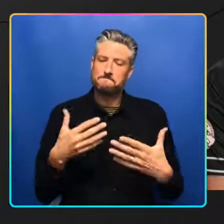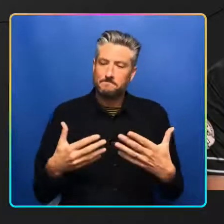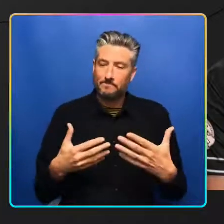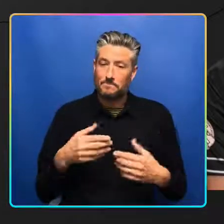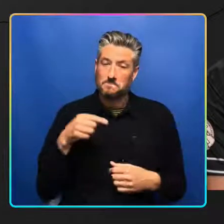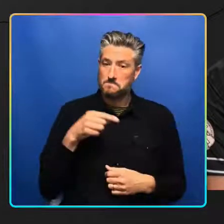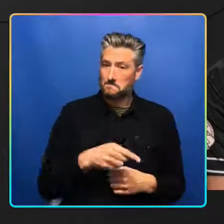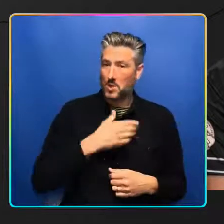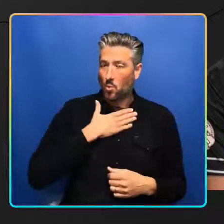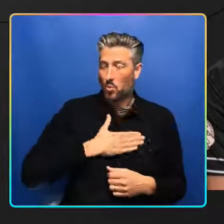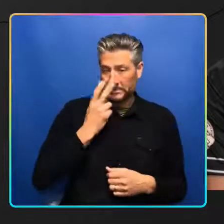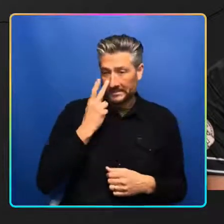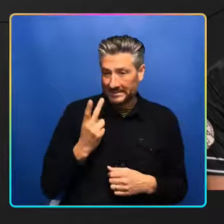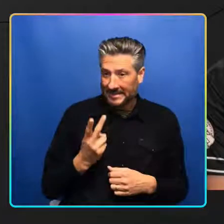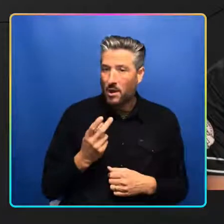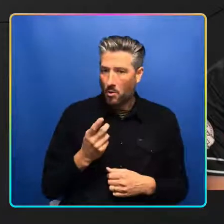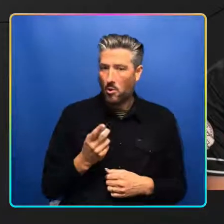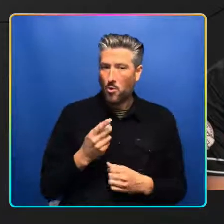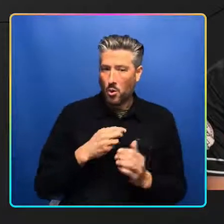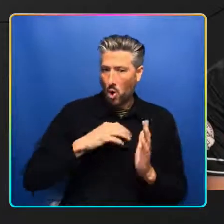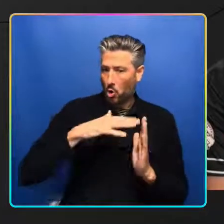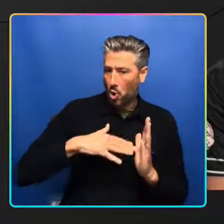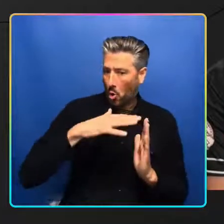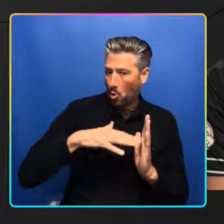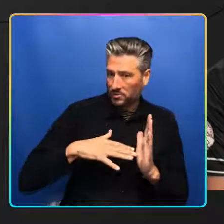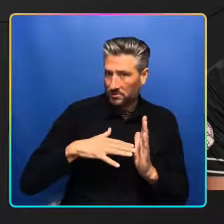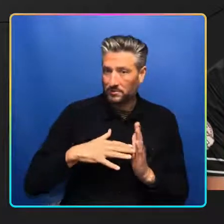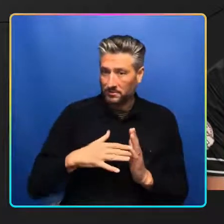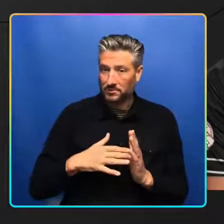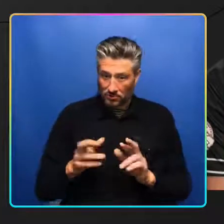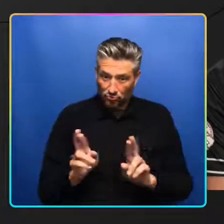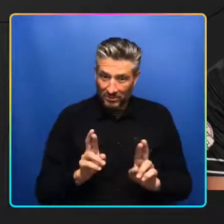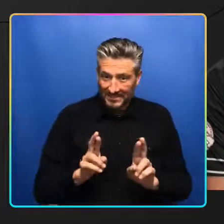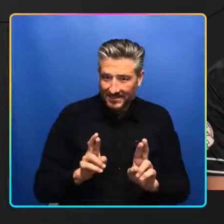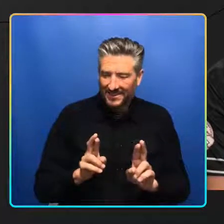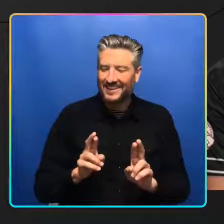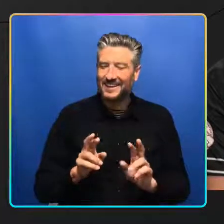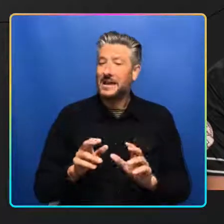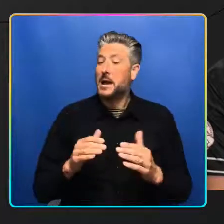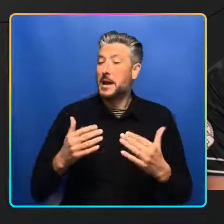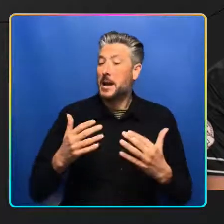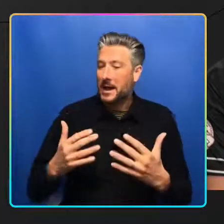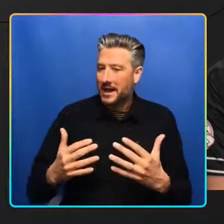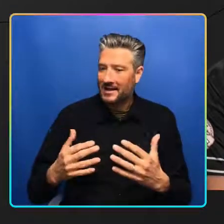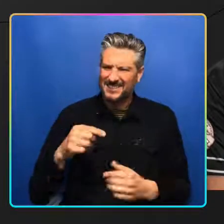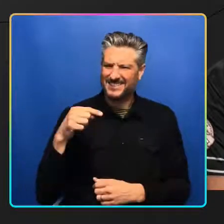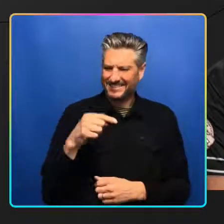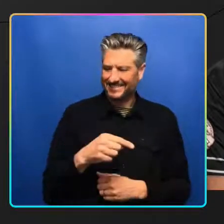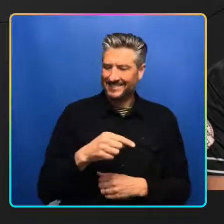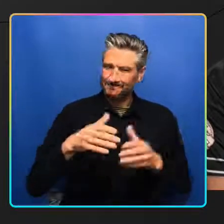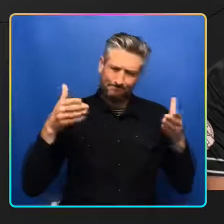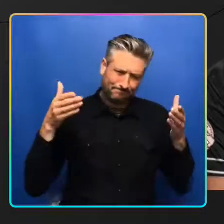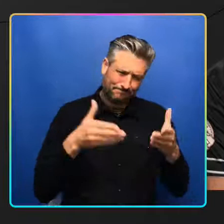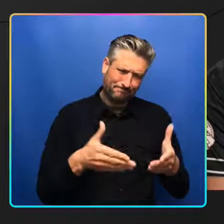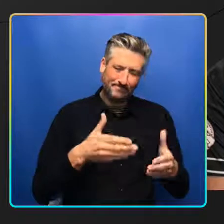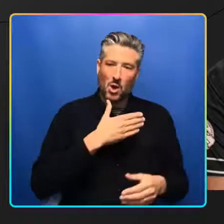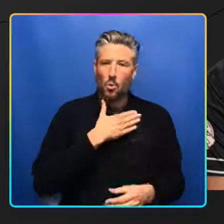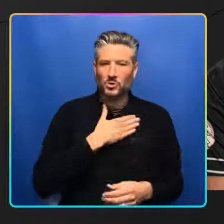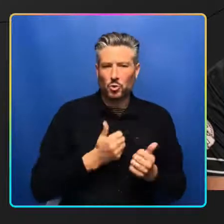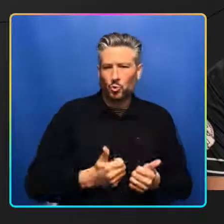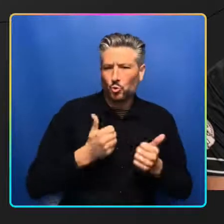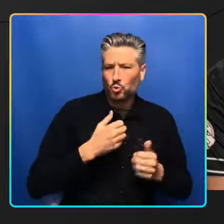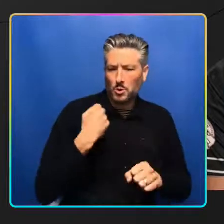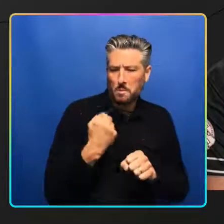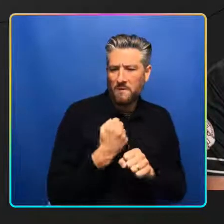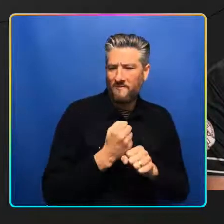production and is performing well, when a data scientist is focusing on get the best performance, and that the prediction is quite accurate.